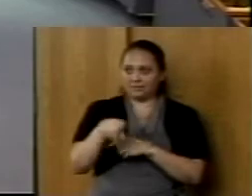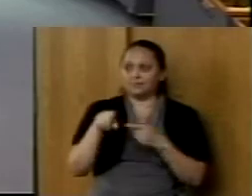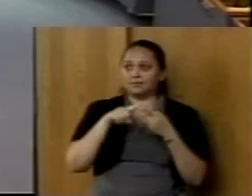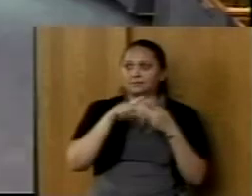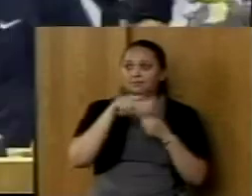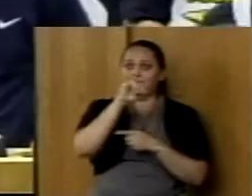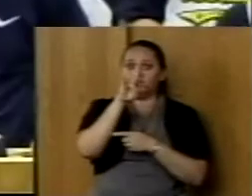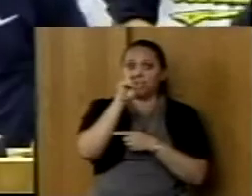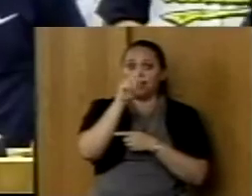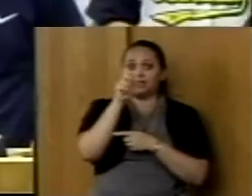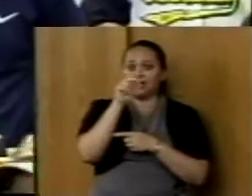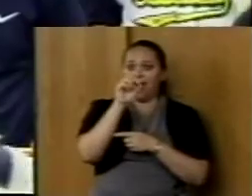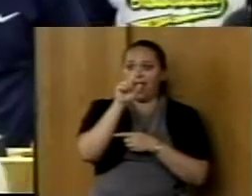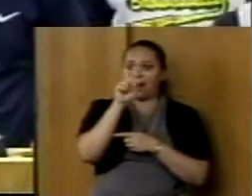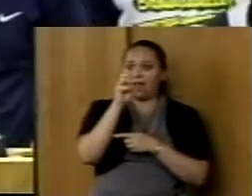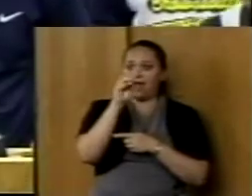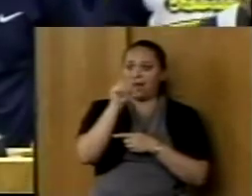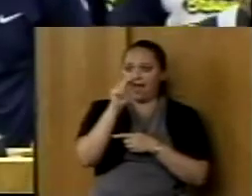Justin Anaya,